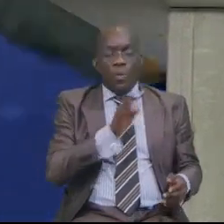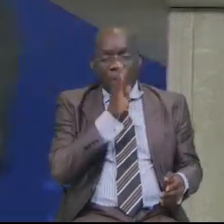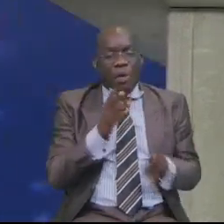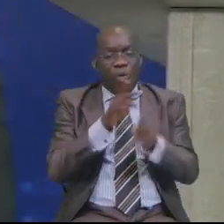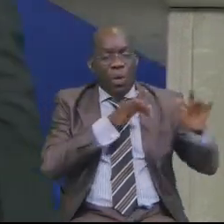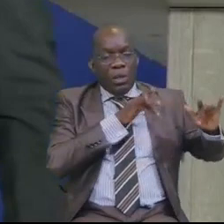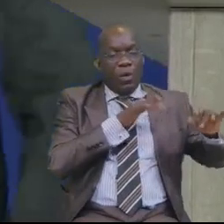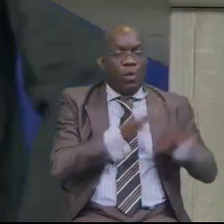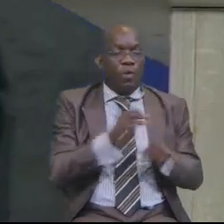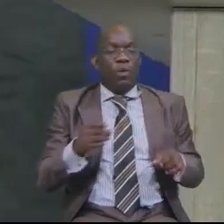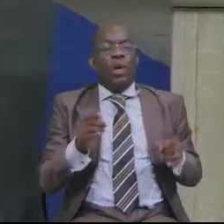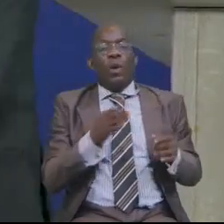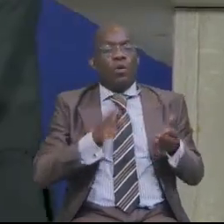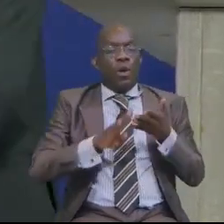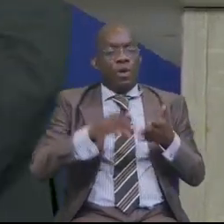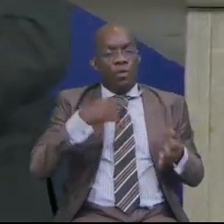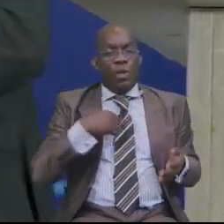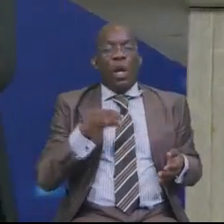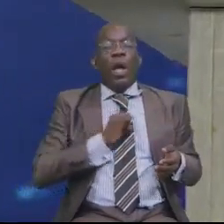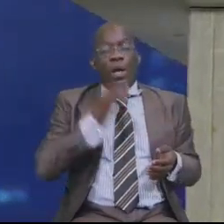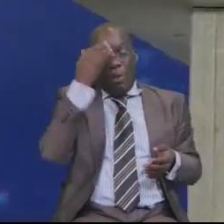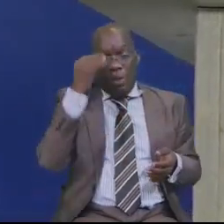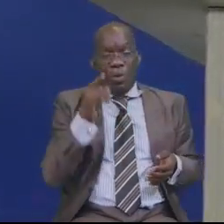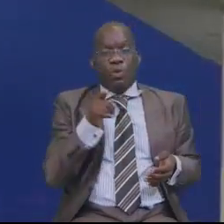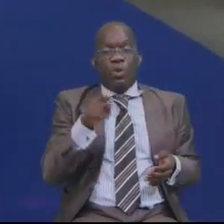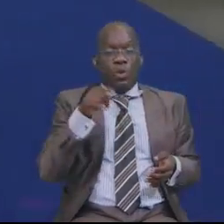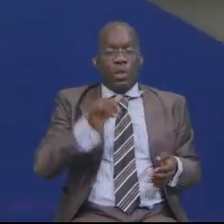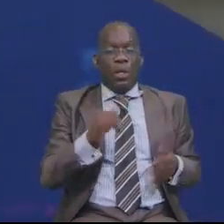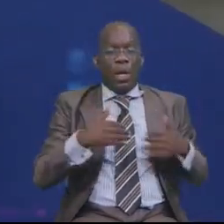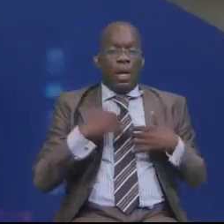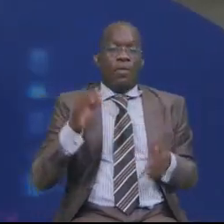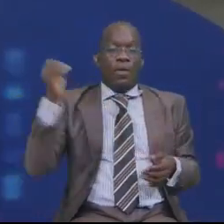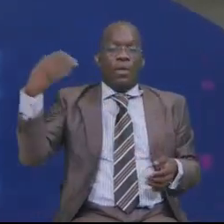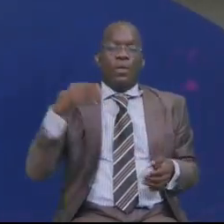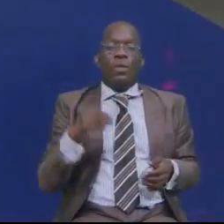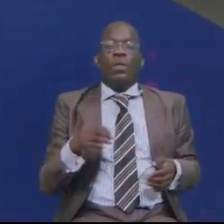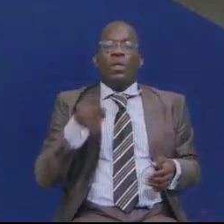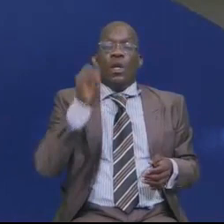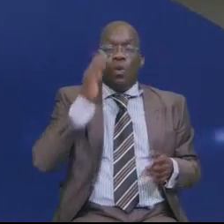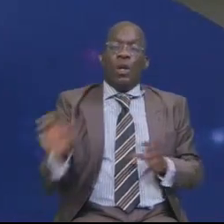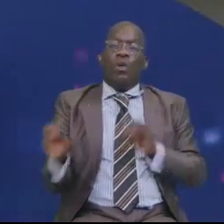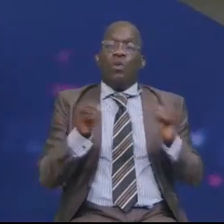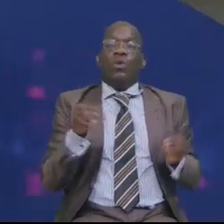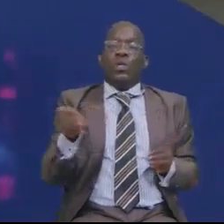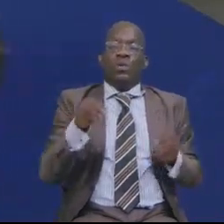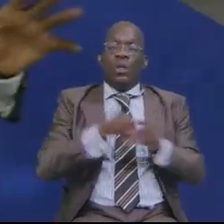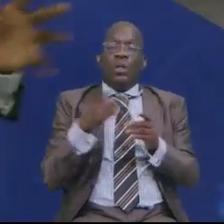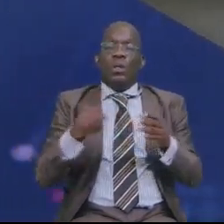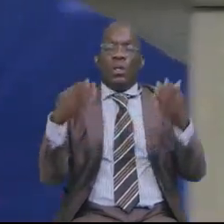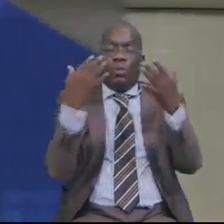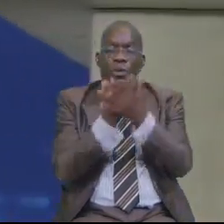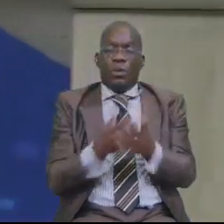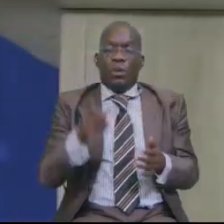me. And I know that you still have grace. They'll put him in the prison. God is not